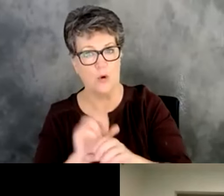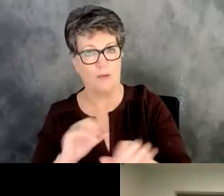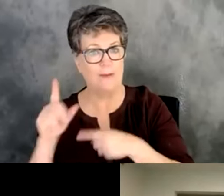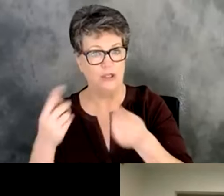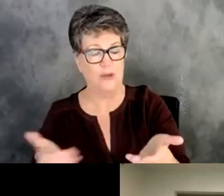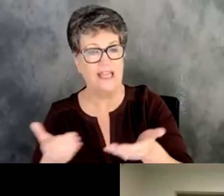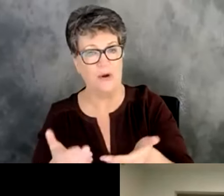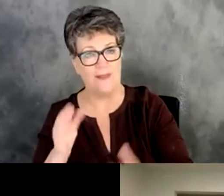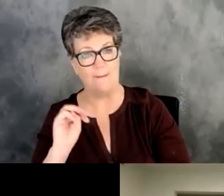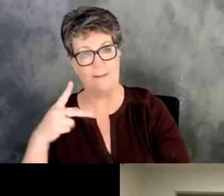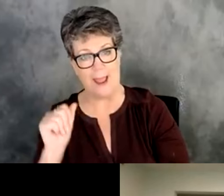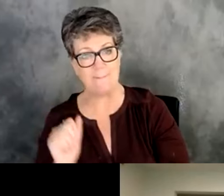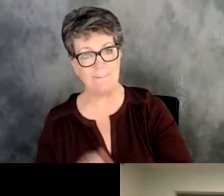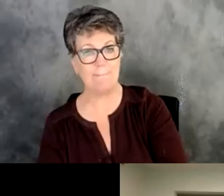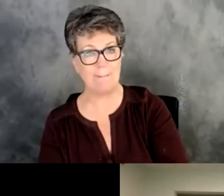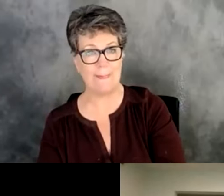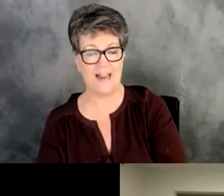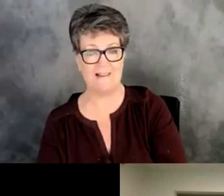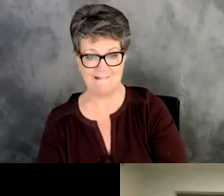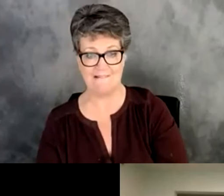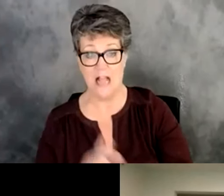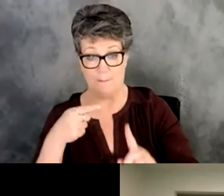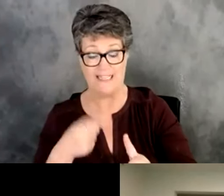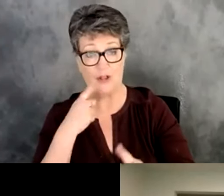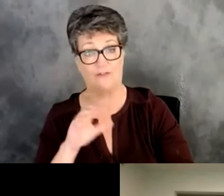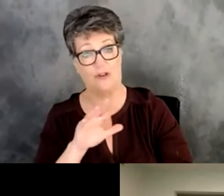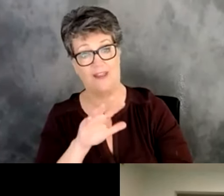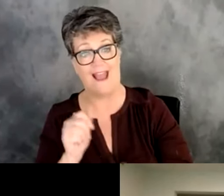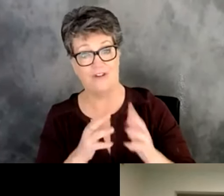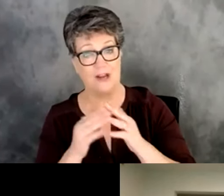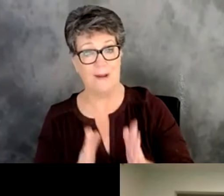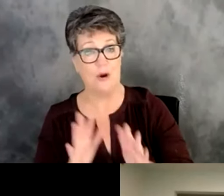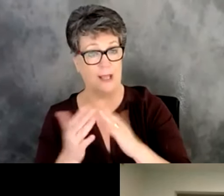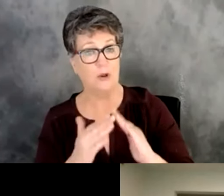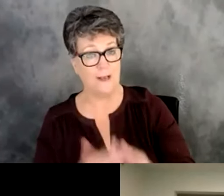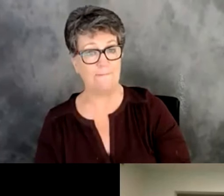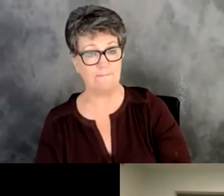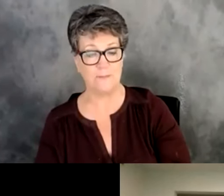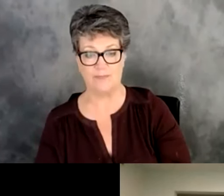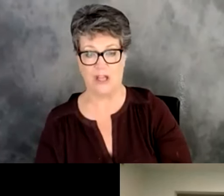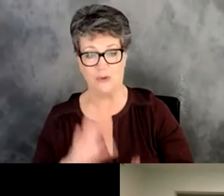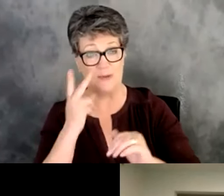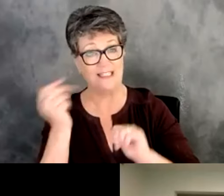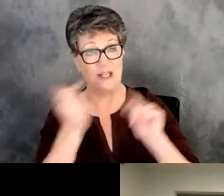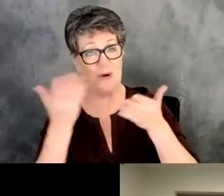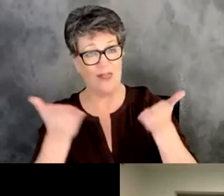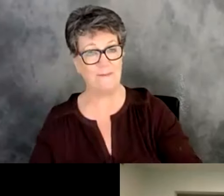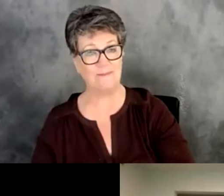at the Master Plan for Aging, particularly for the African-American community. So I hope to see you all there.